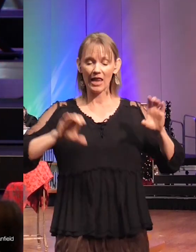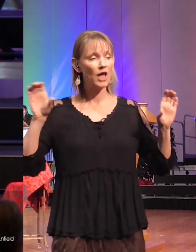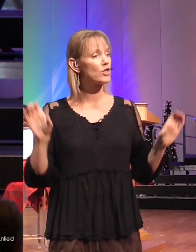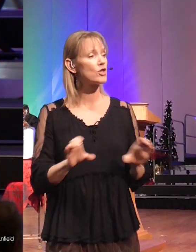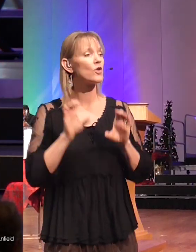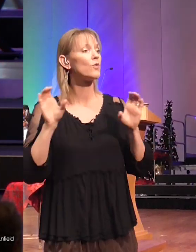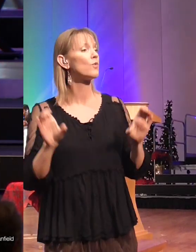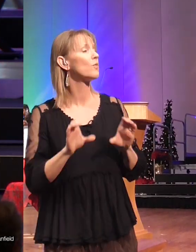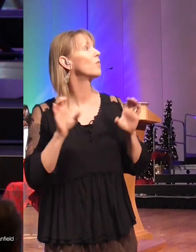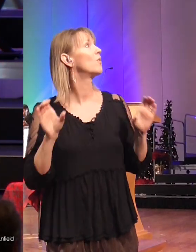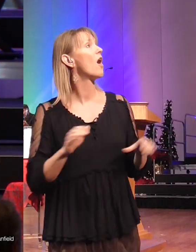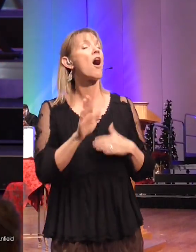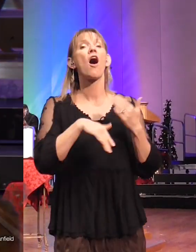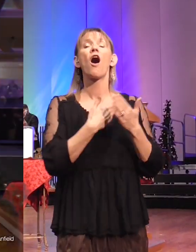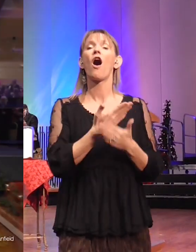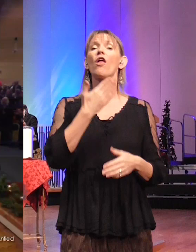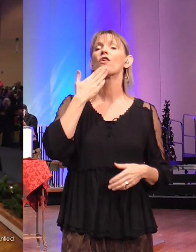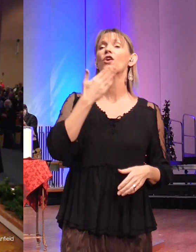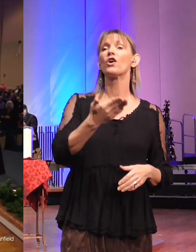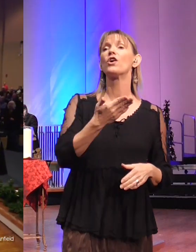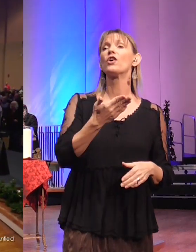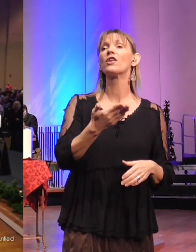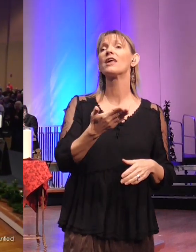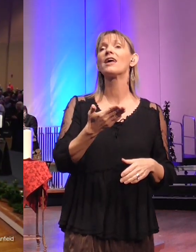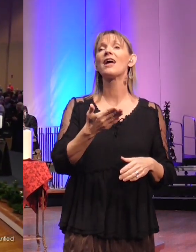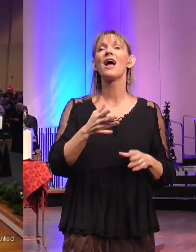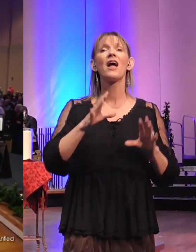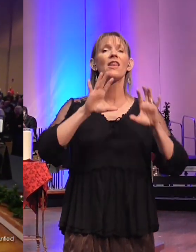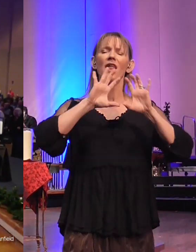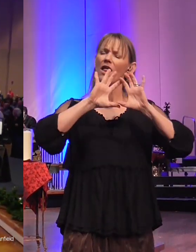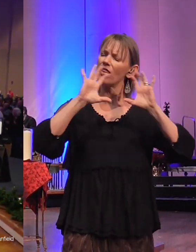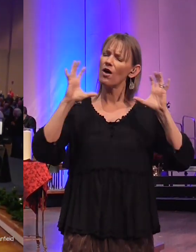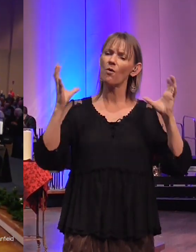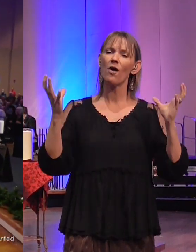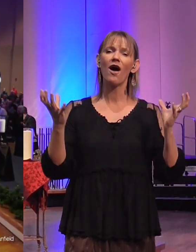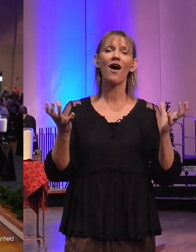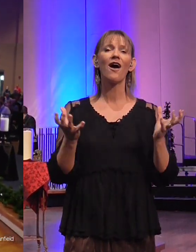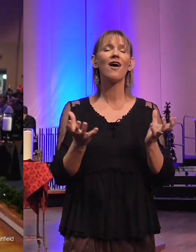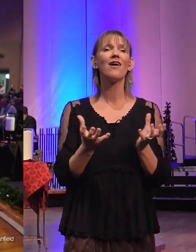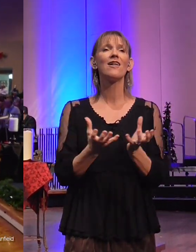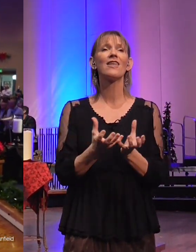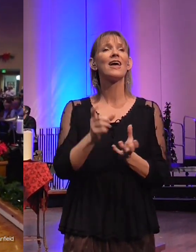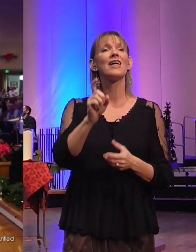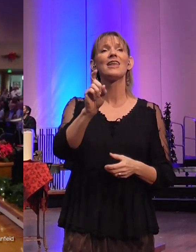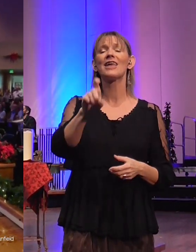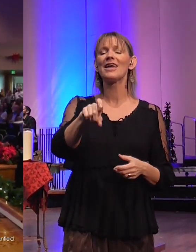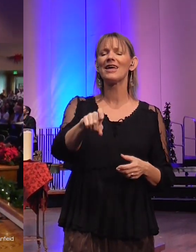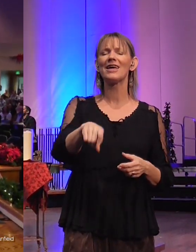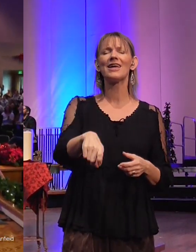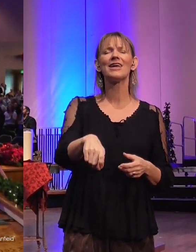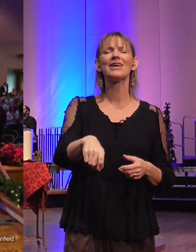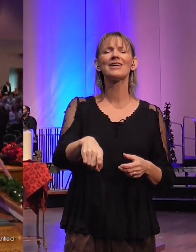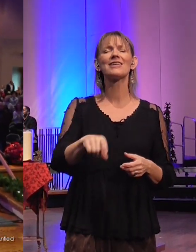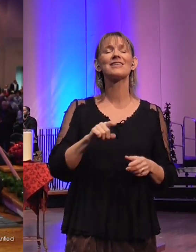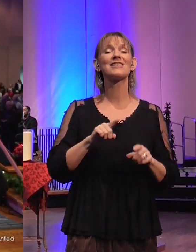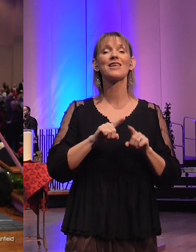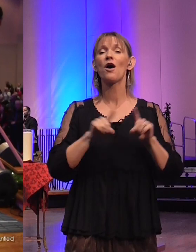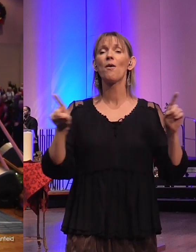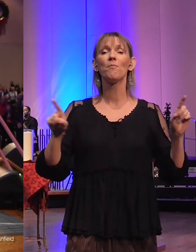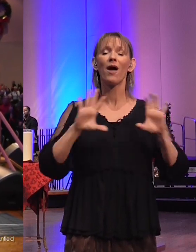I cannot do all the good that the world